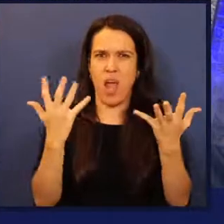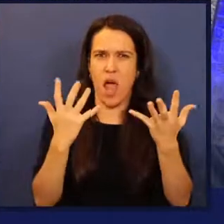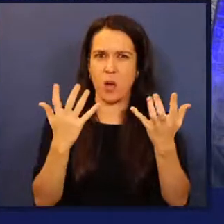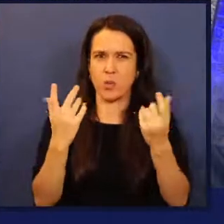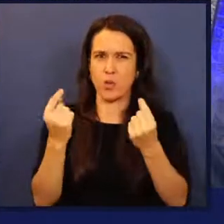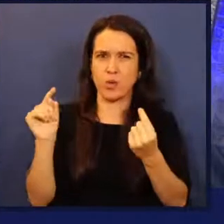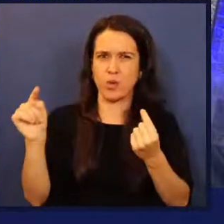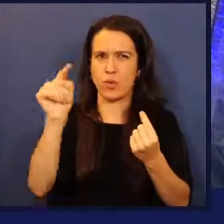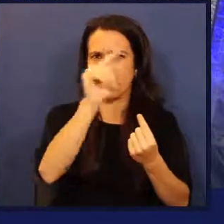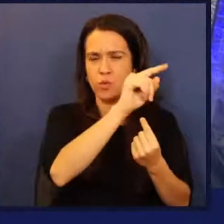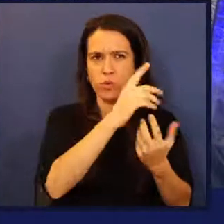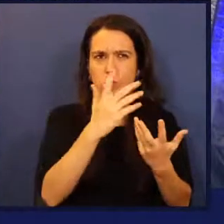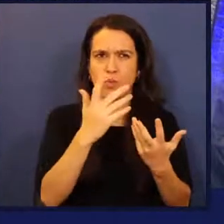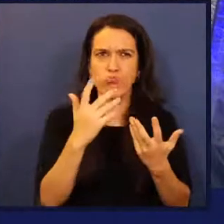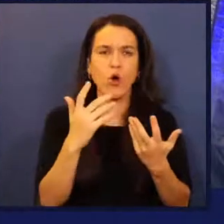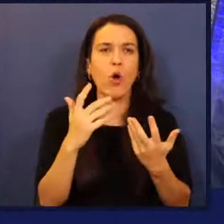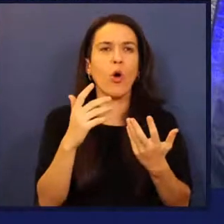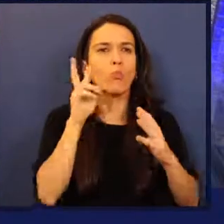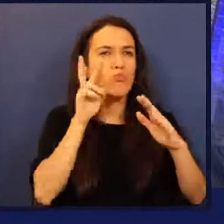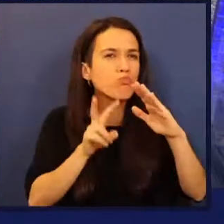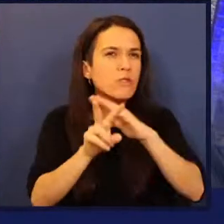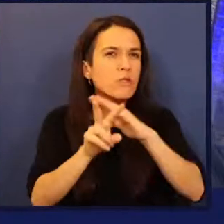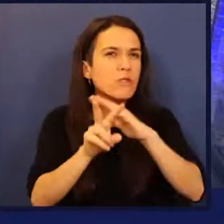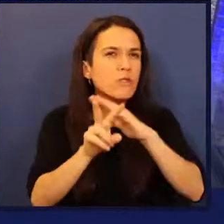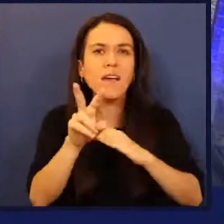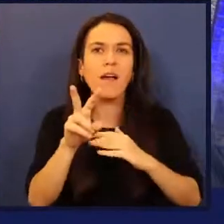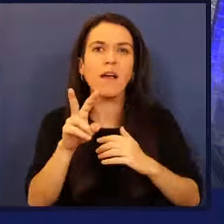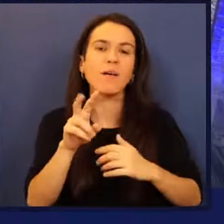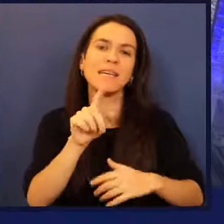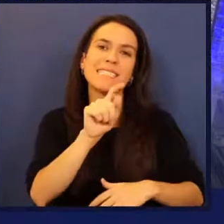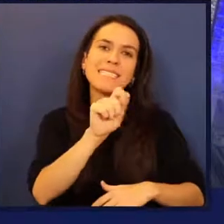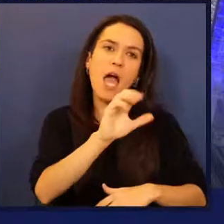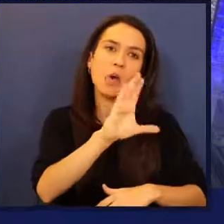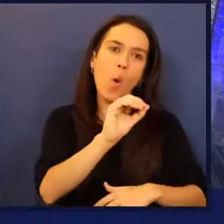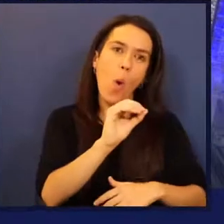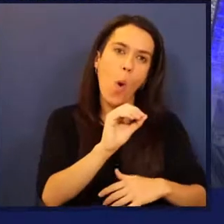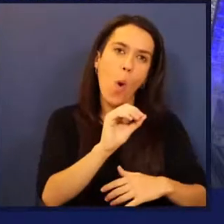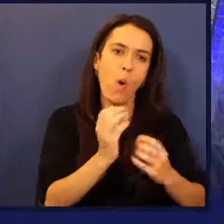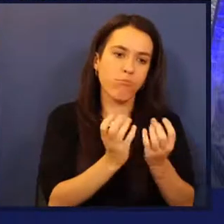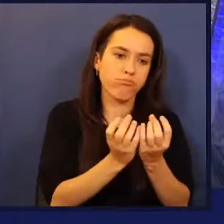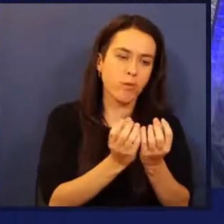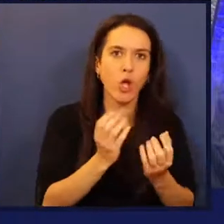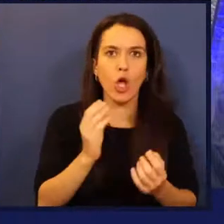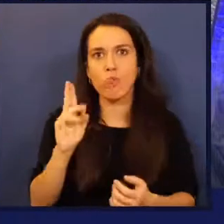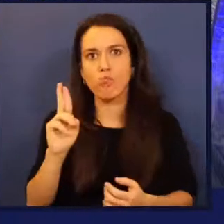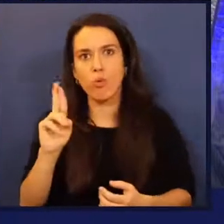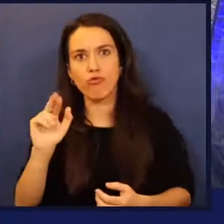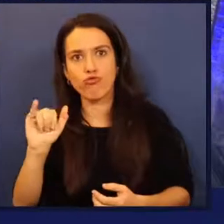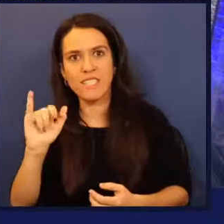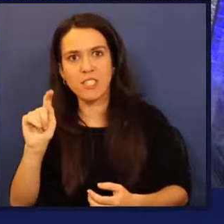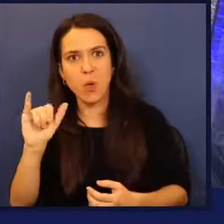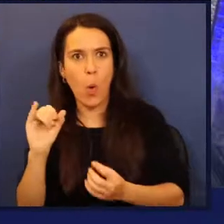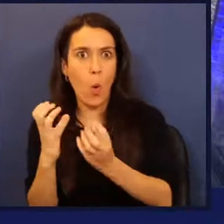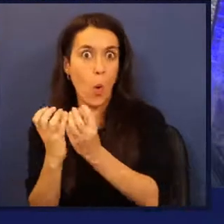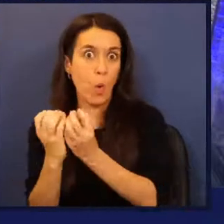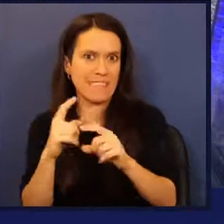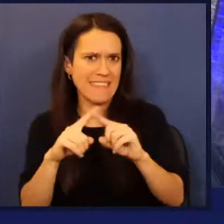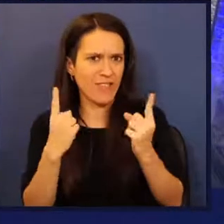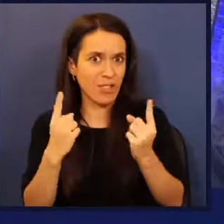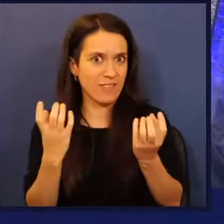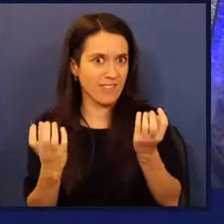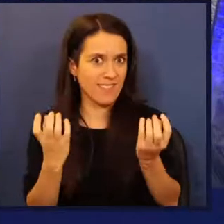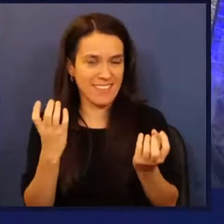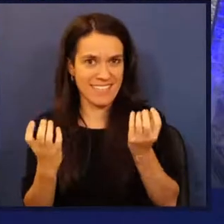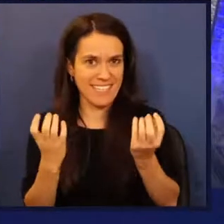in the case of predicting tacos versus burritos, for example? Yeah, that's a great question, actually. So there's